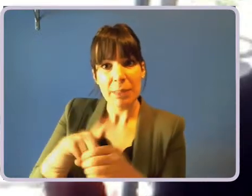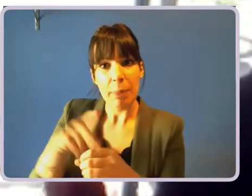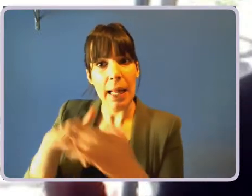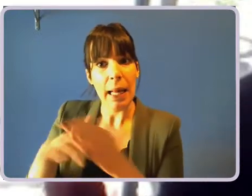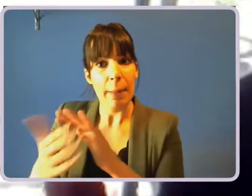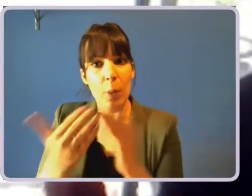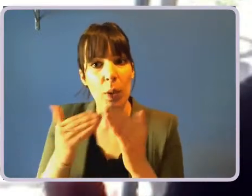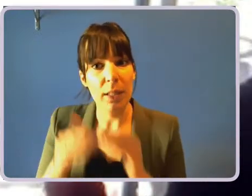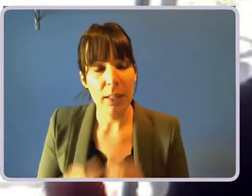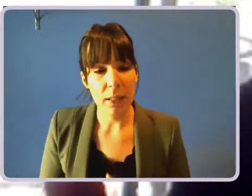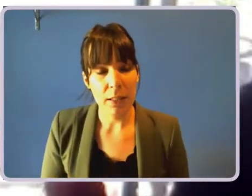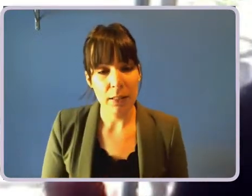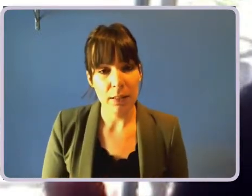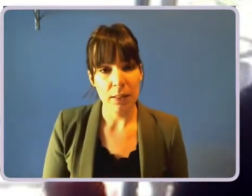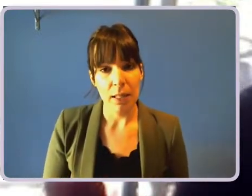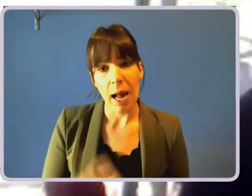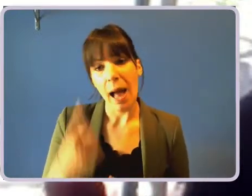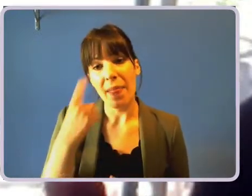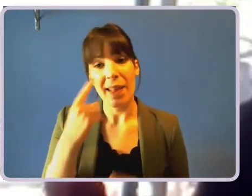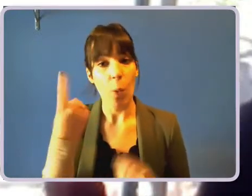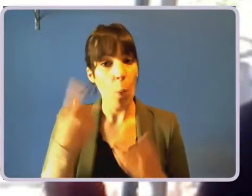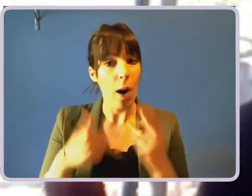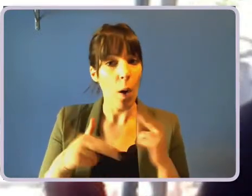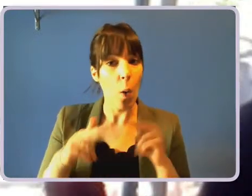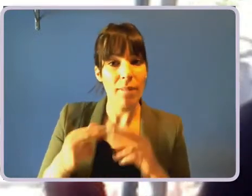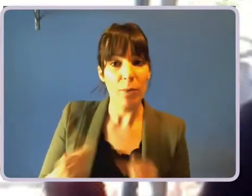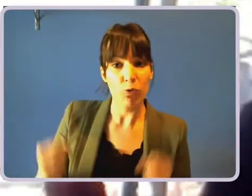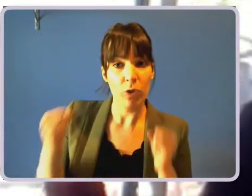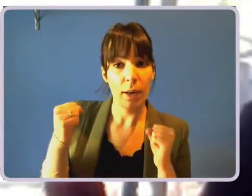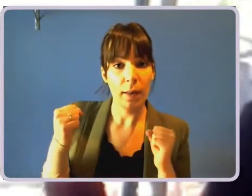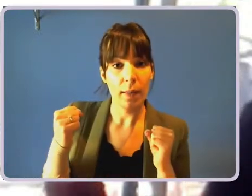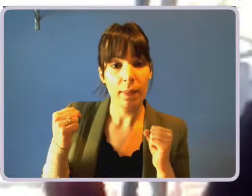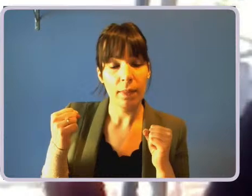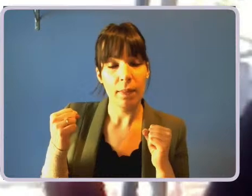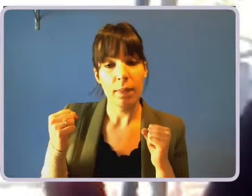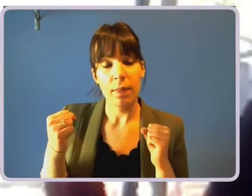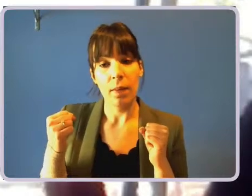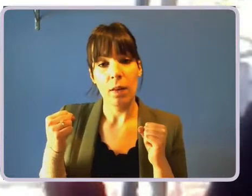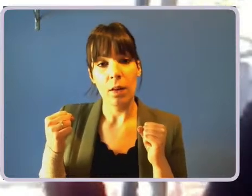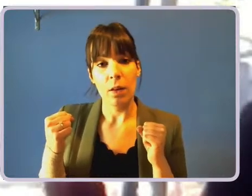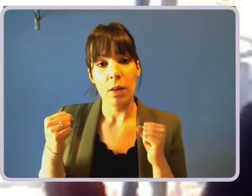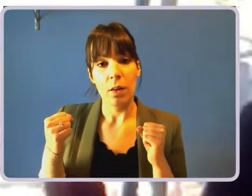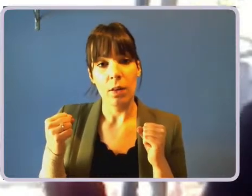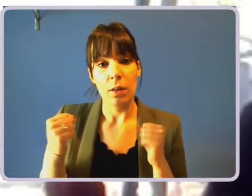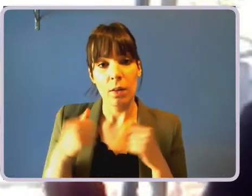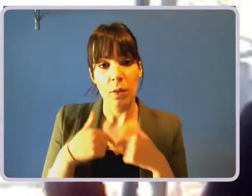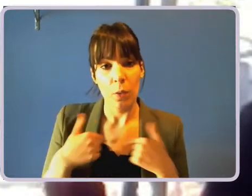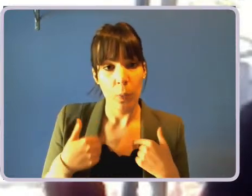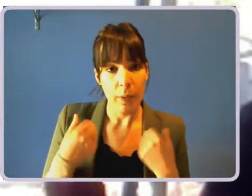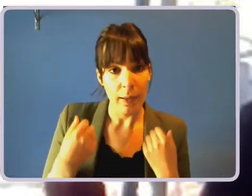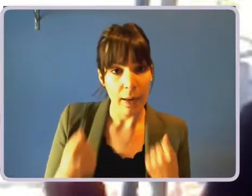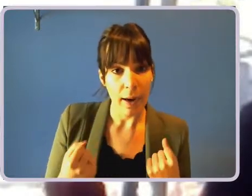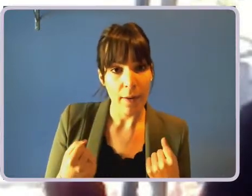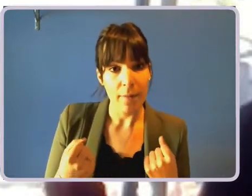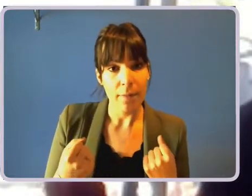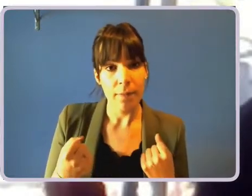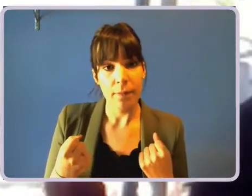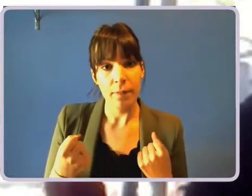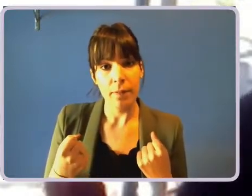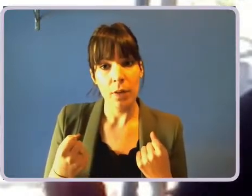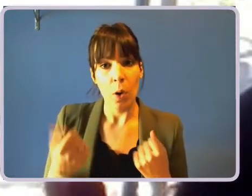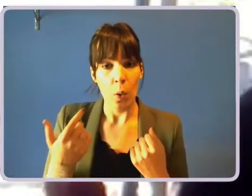one of the strengths that I suppose observing what happened on the media and the news, and it's